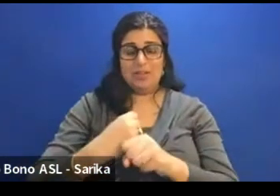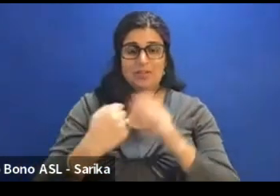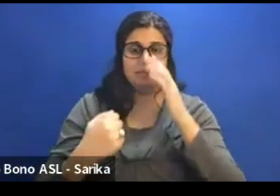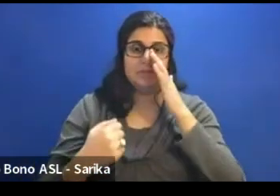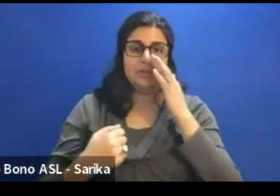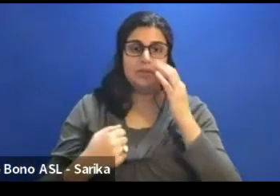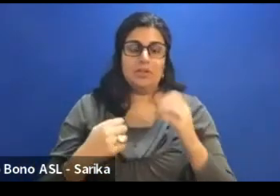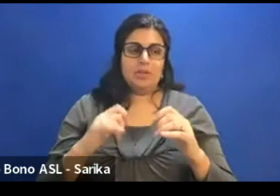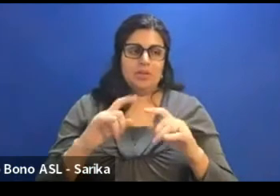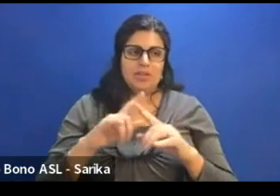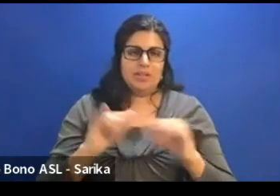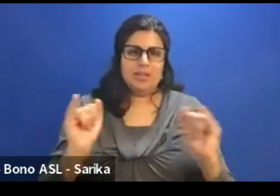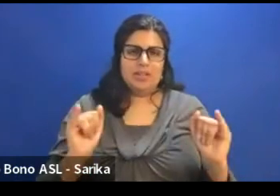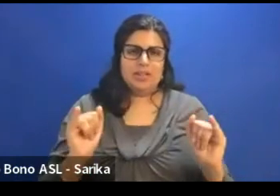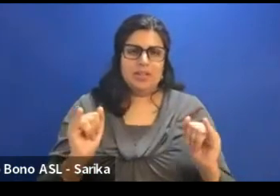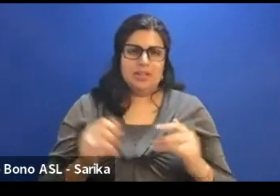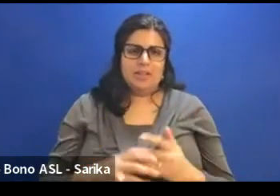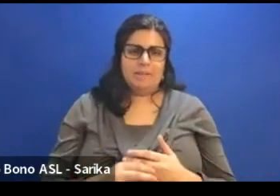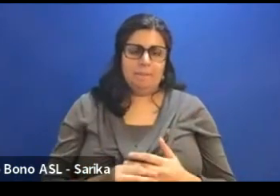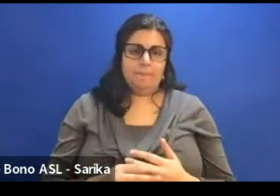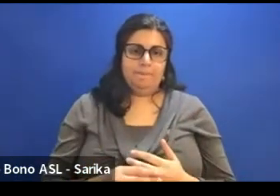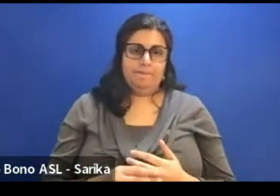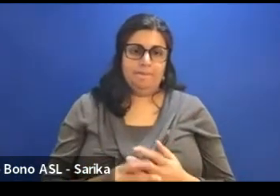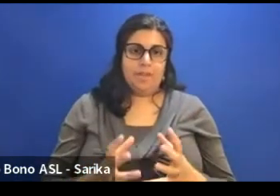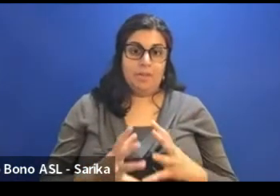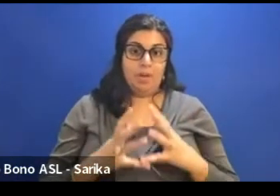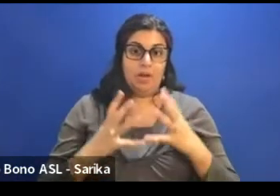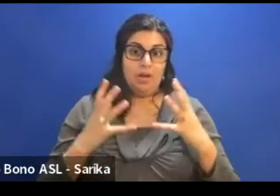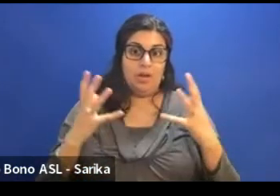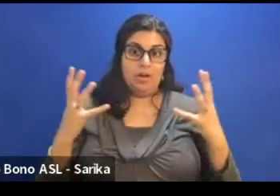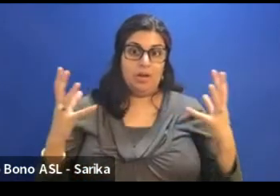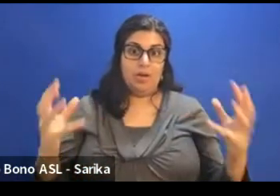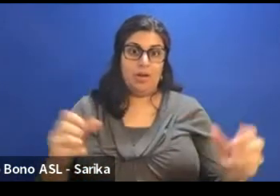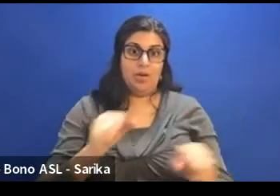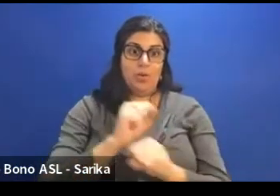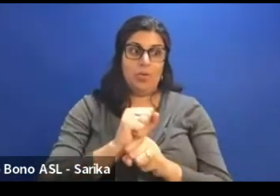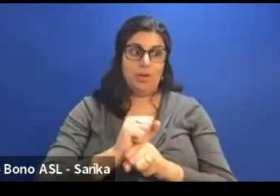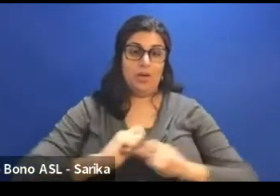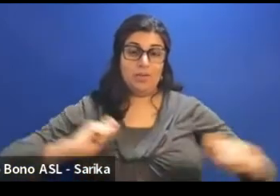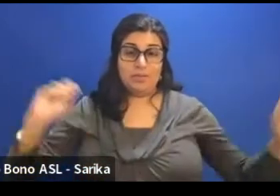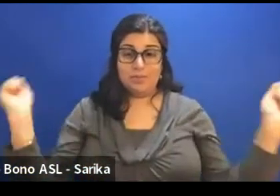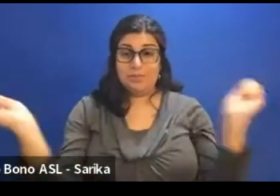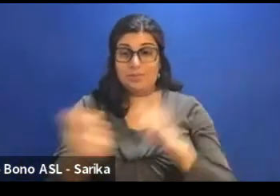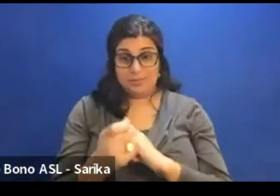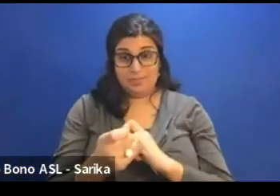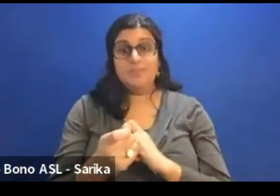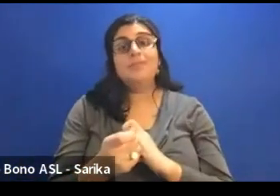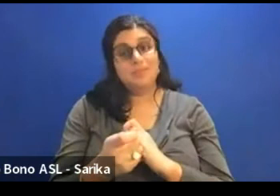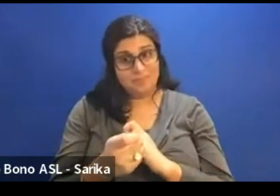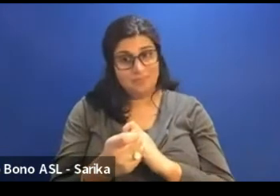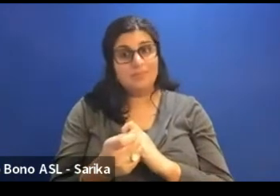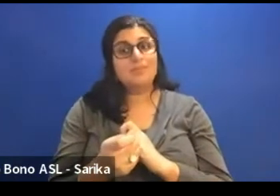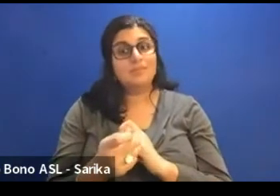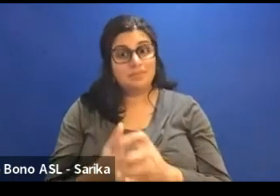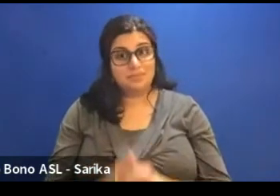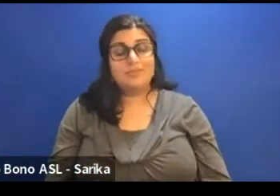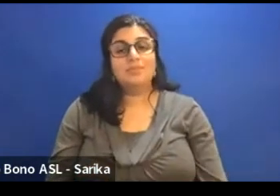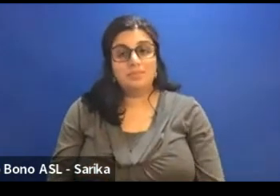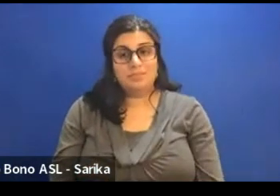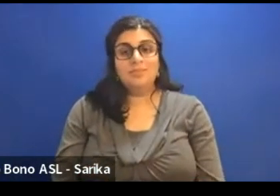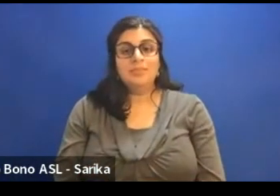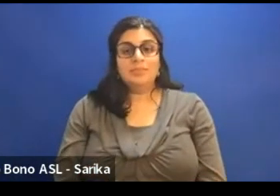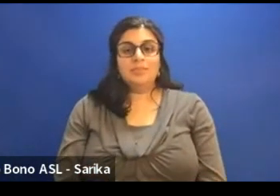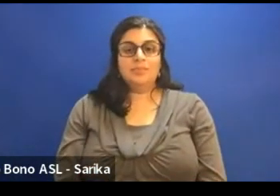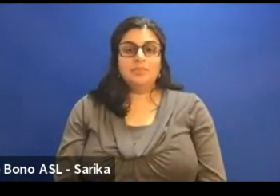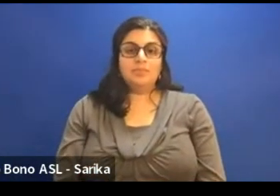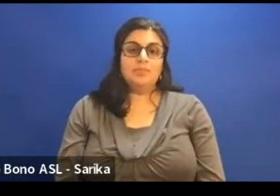the amount of work and change that was done also. And one